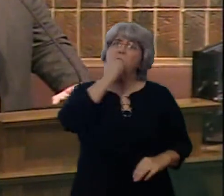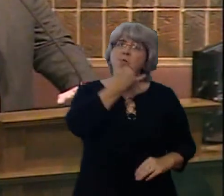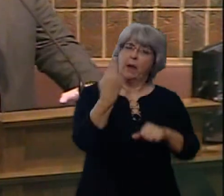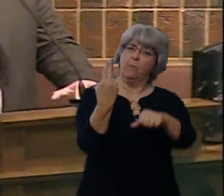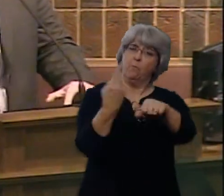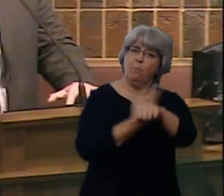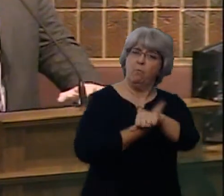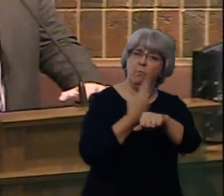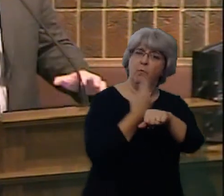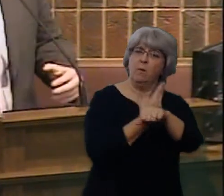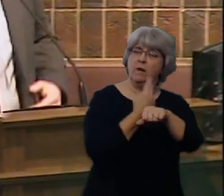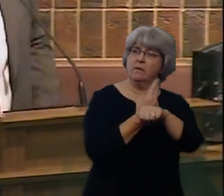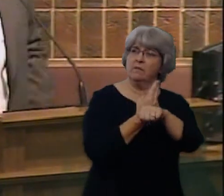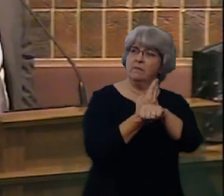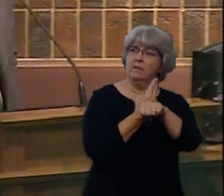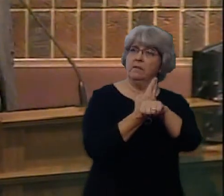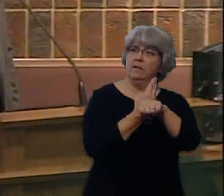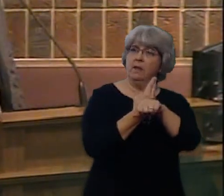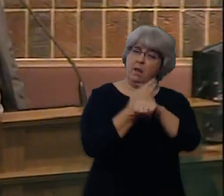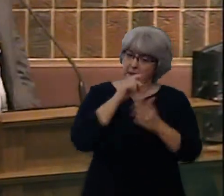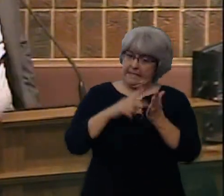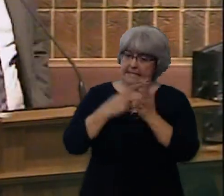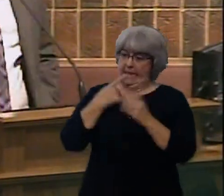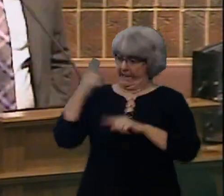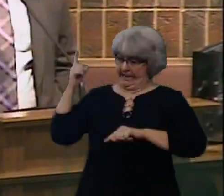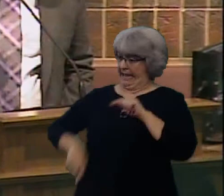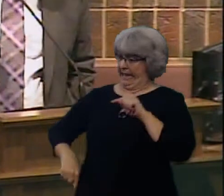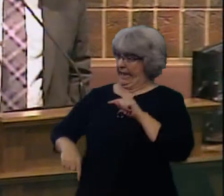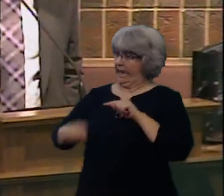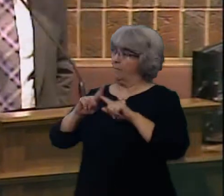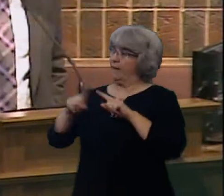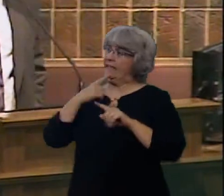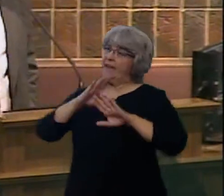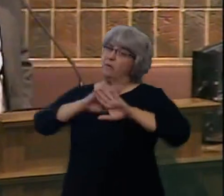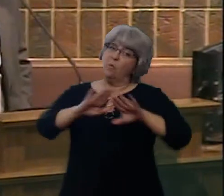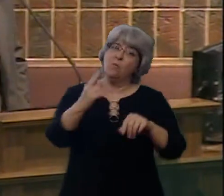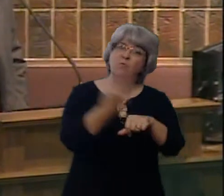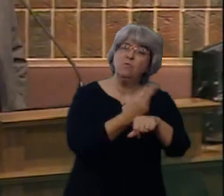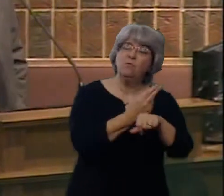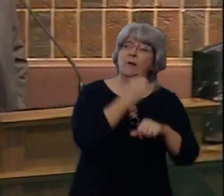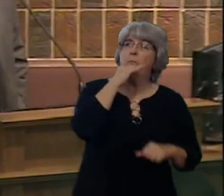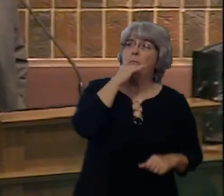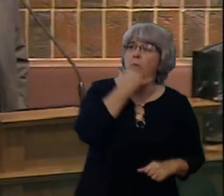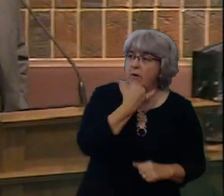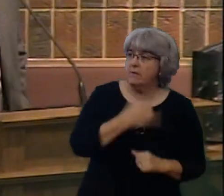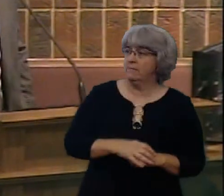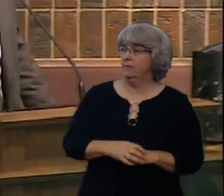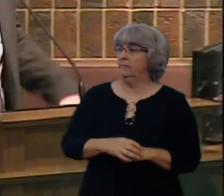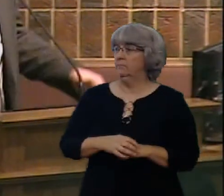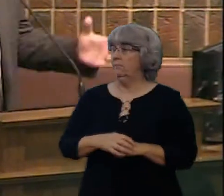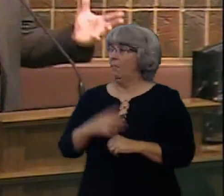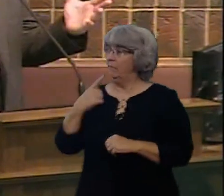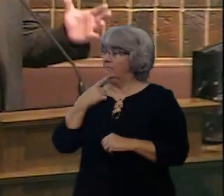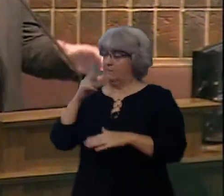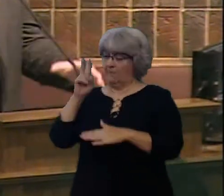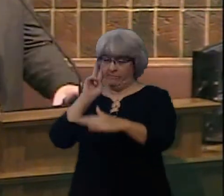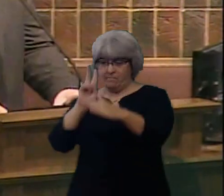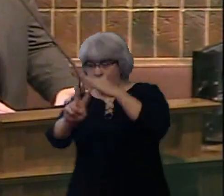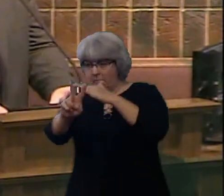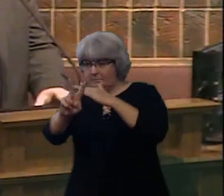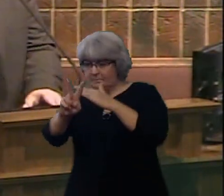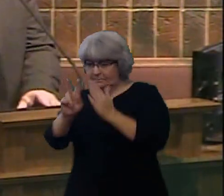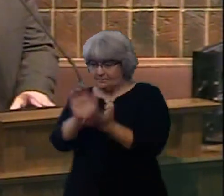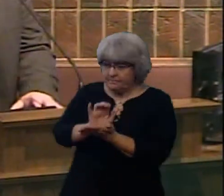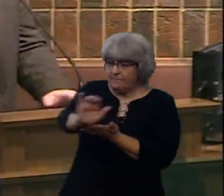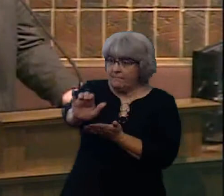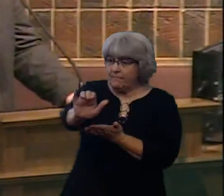So it doesn't mean they needed to completely avoid it. Paul goes on to say, do not despise prophecies in verse 20. Now, we don't have the